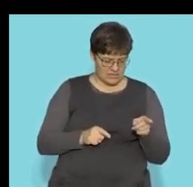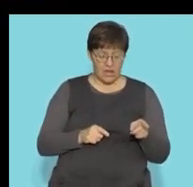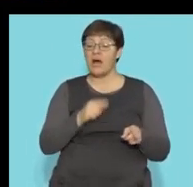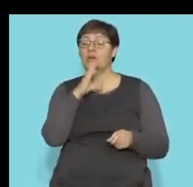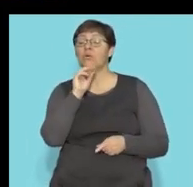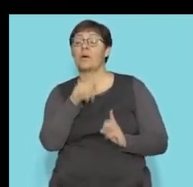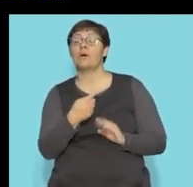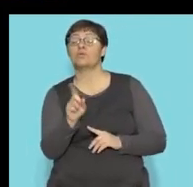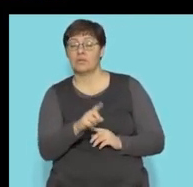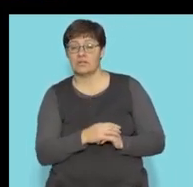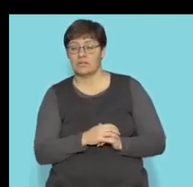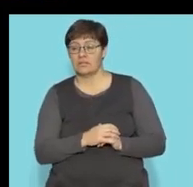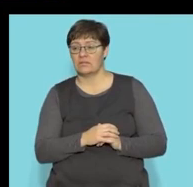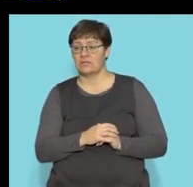here